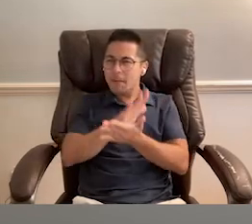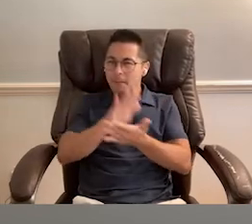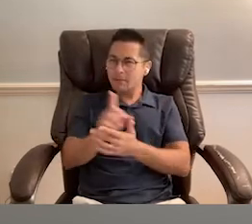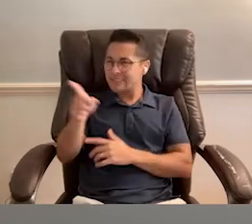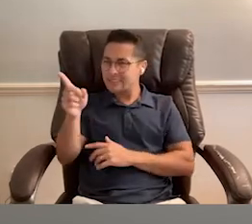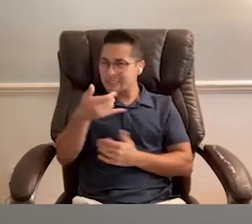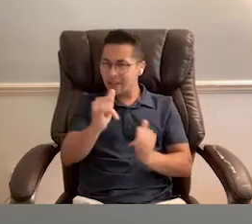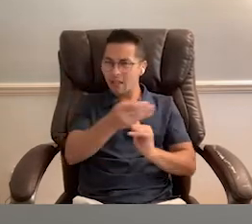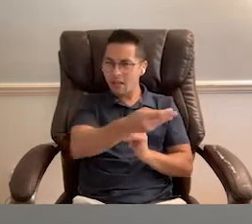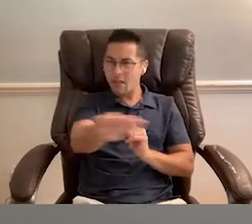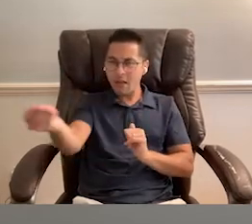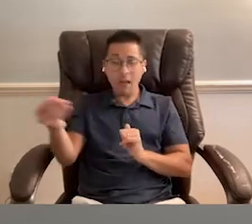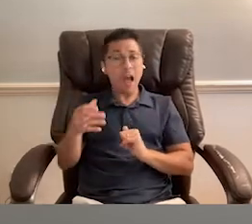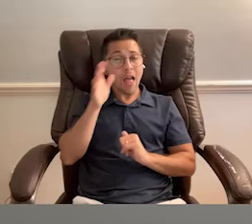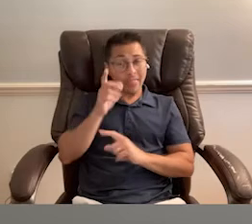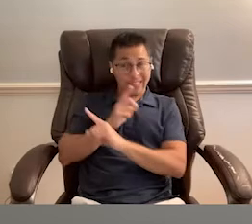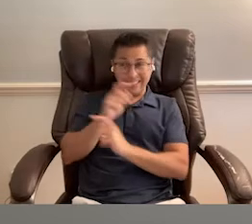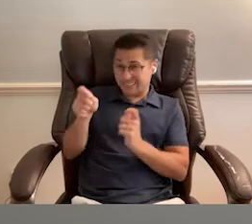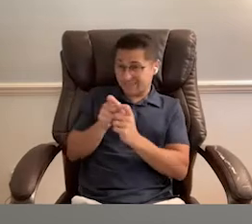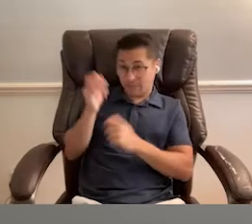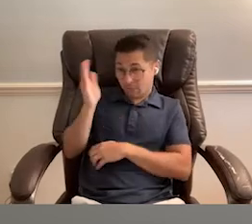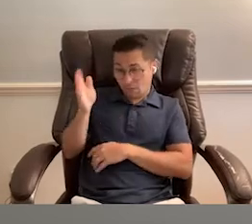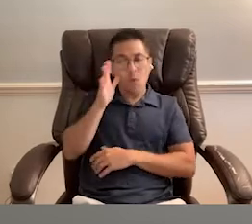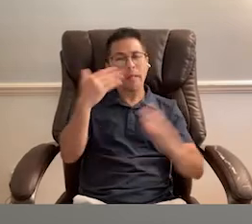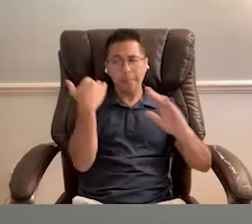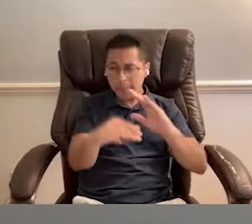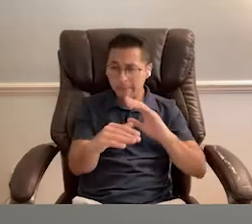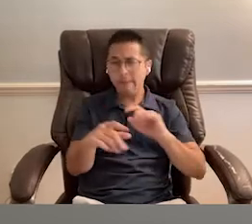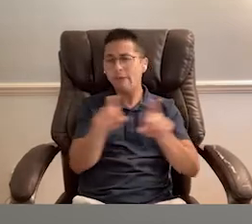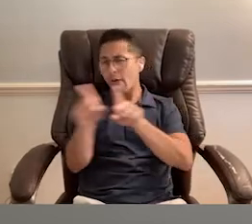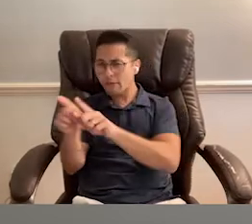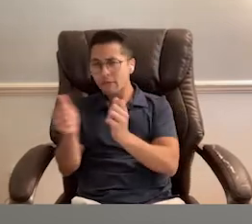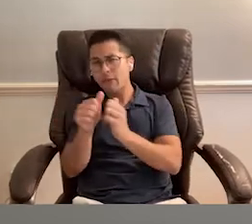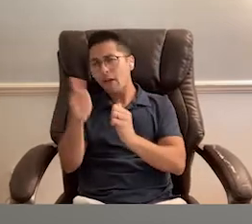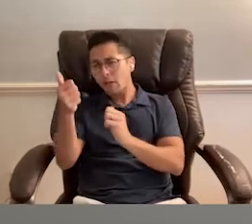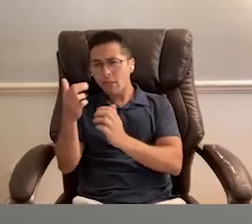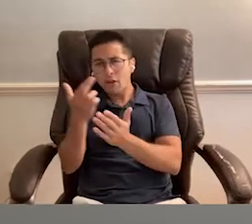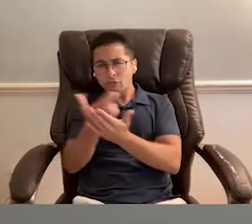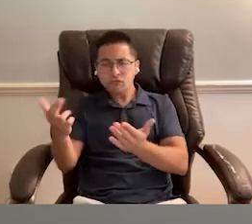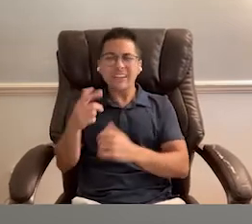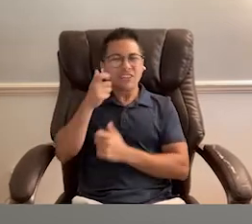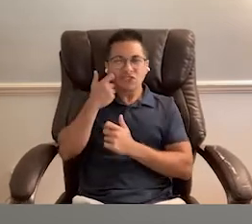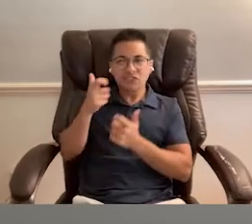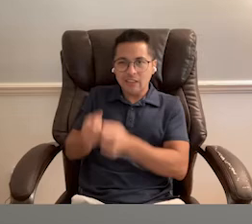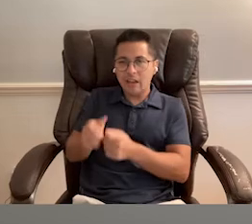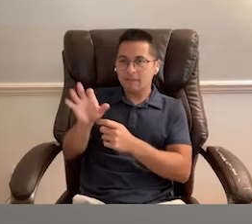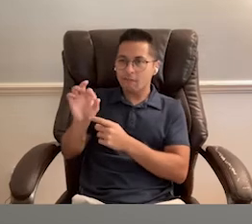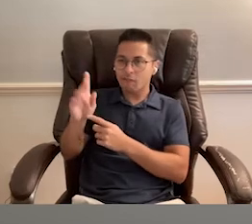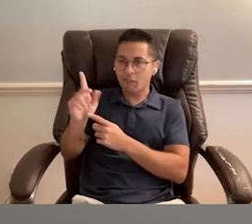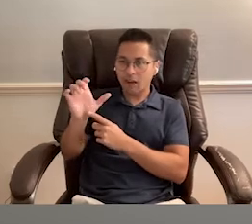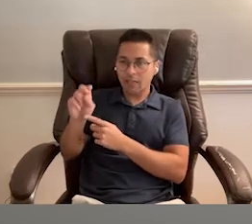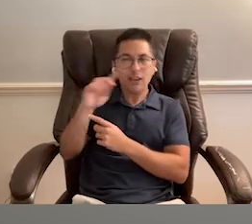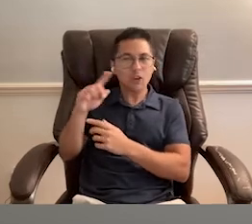around? I'm gonna email you this exact presentation along with other resources. I just texted Franklin, he's gonna bring me the roadmaps for you all to